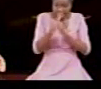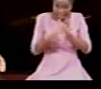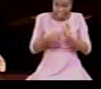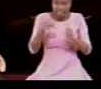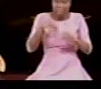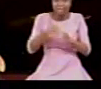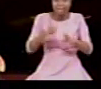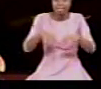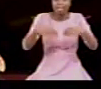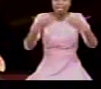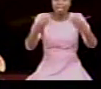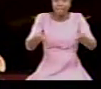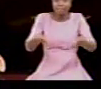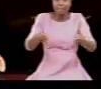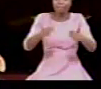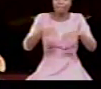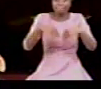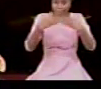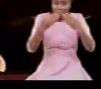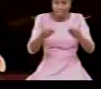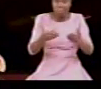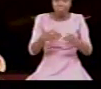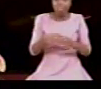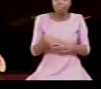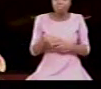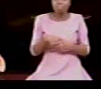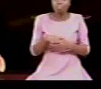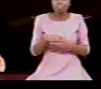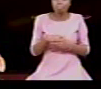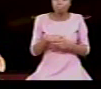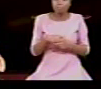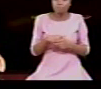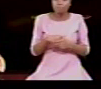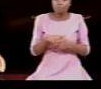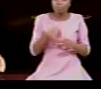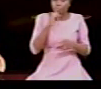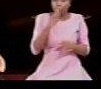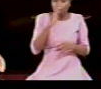giving, while that of lack is in miserliness.